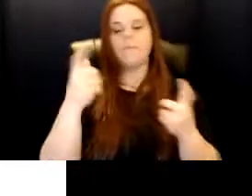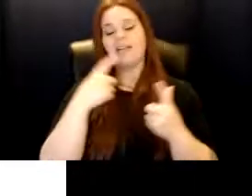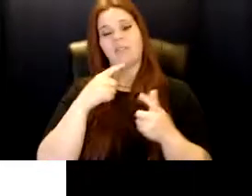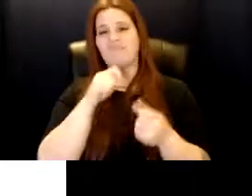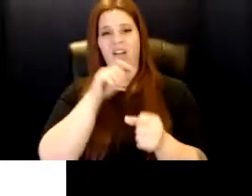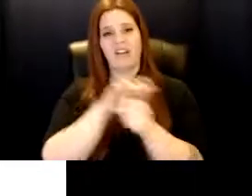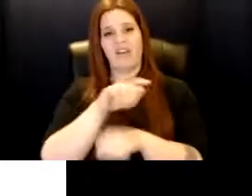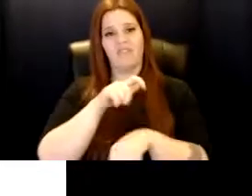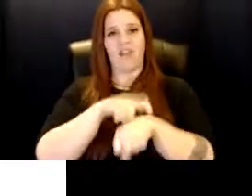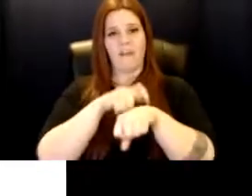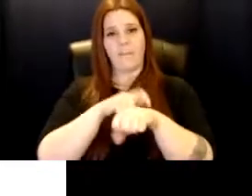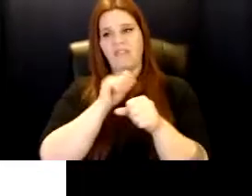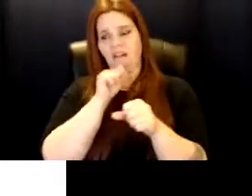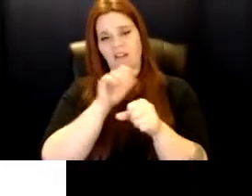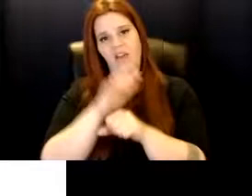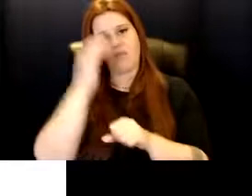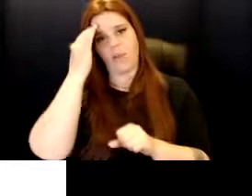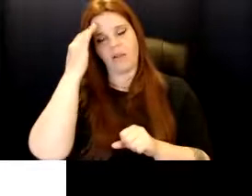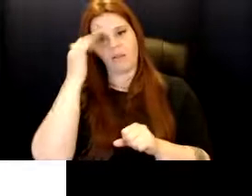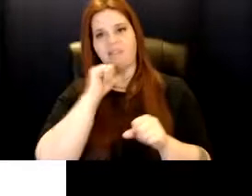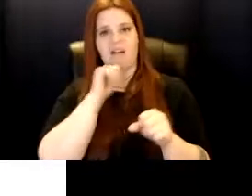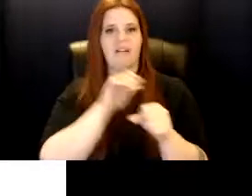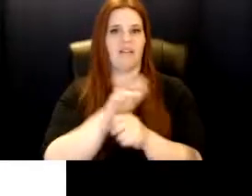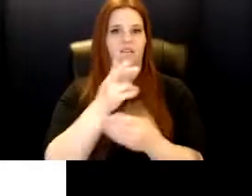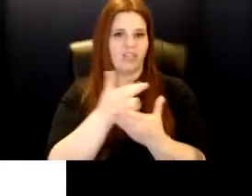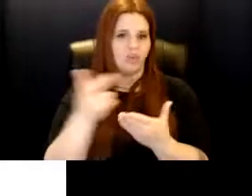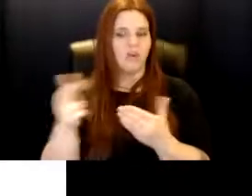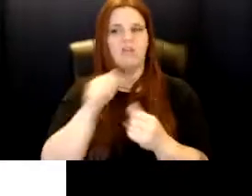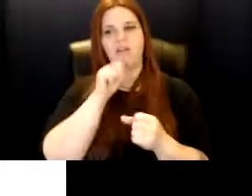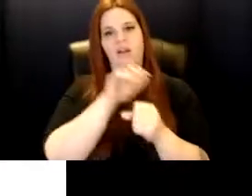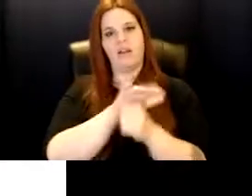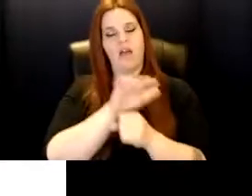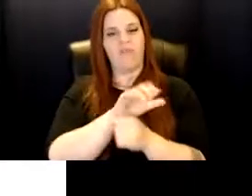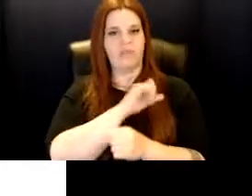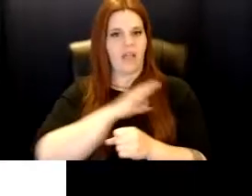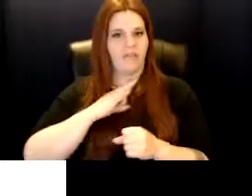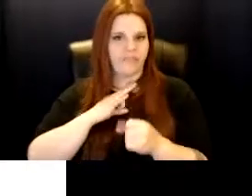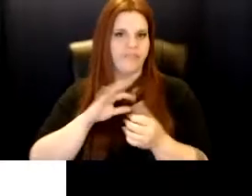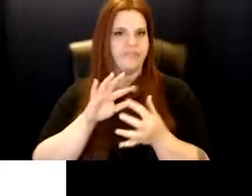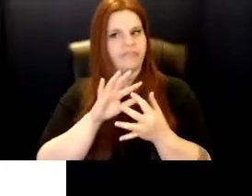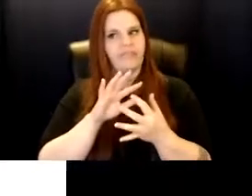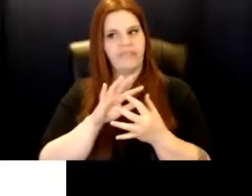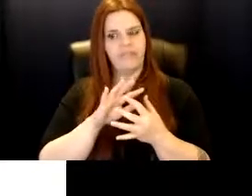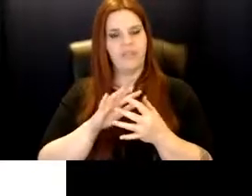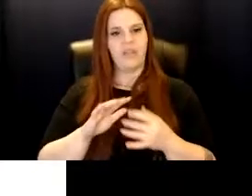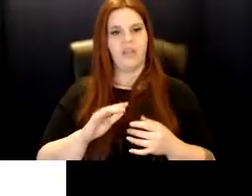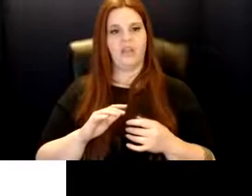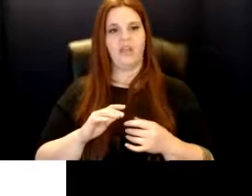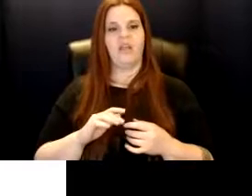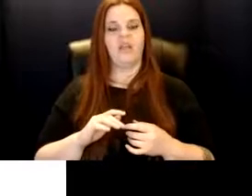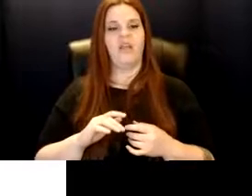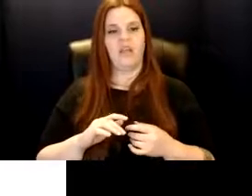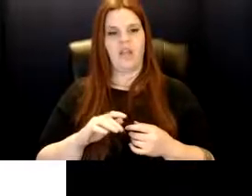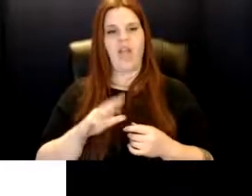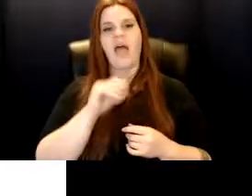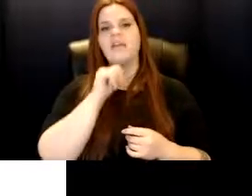time, lack of awareness, lack of resources, lack of staff. Another colleague said that recently, and